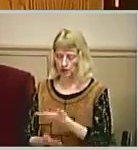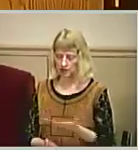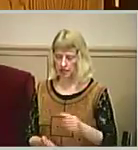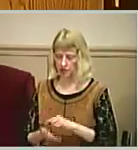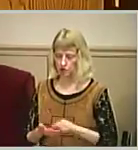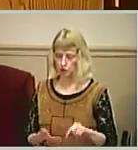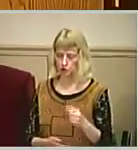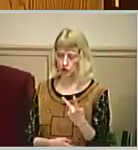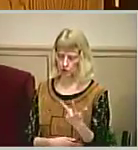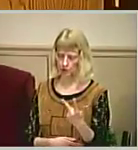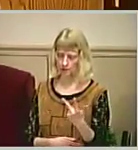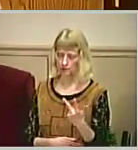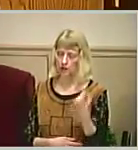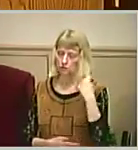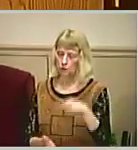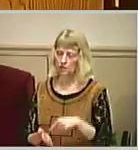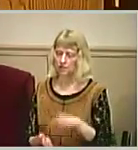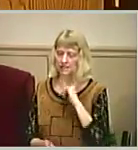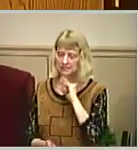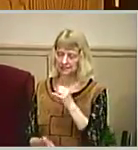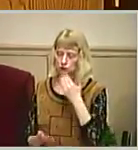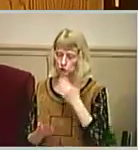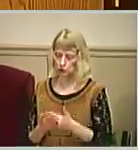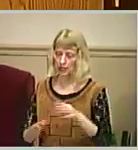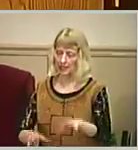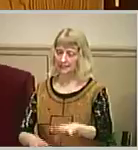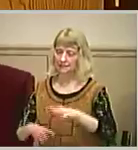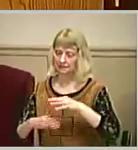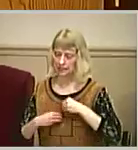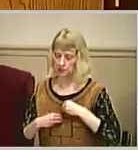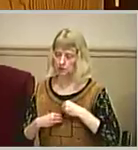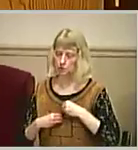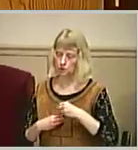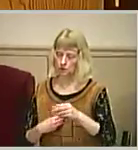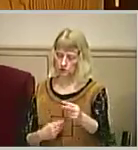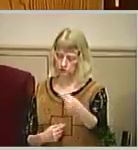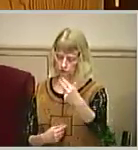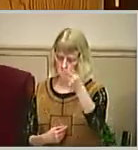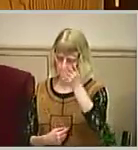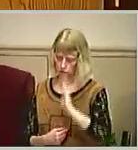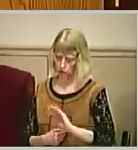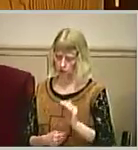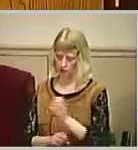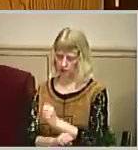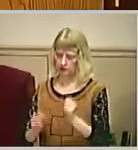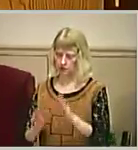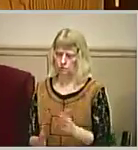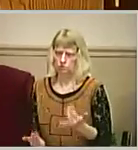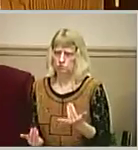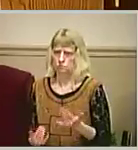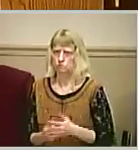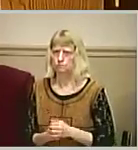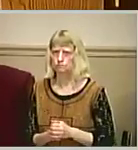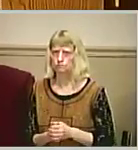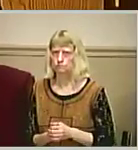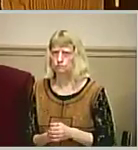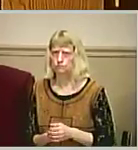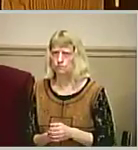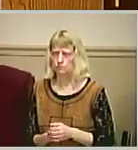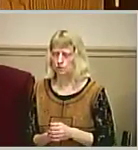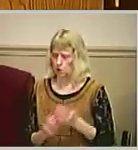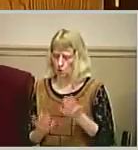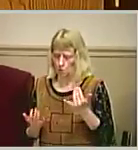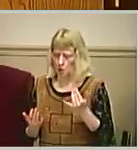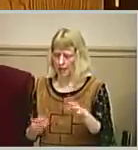at verse 3. He says, "For this is good and acceptable in the sight of God our Savior." Why is that?